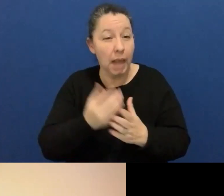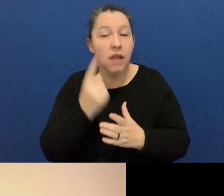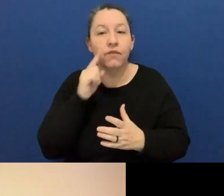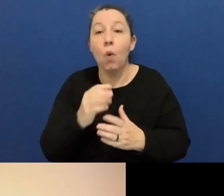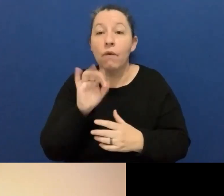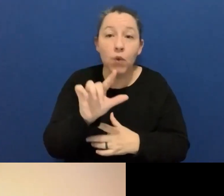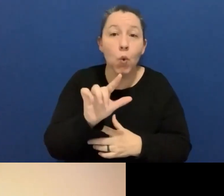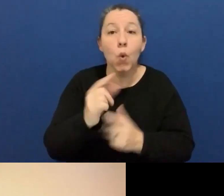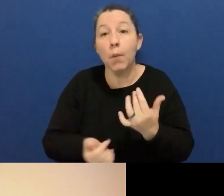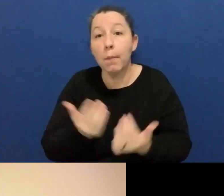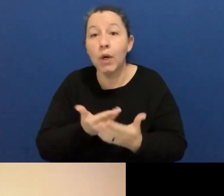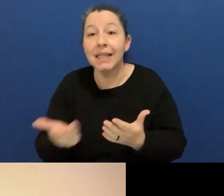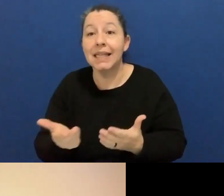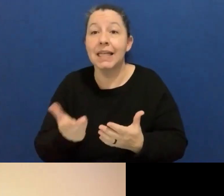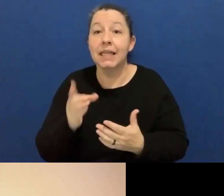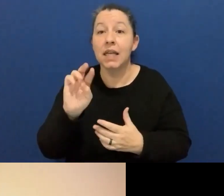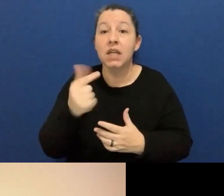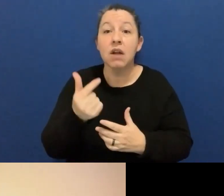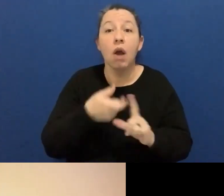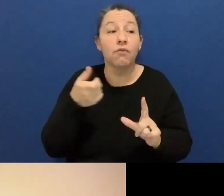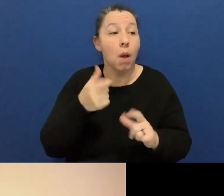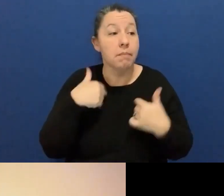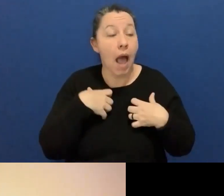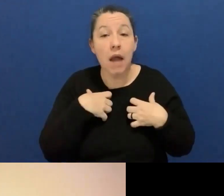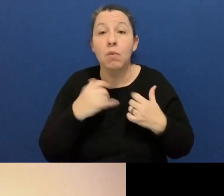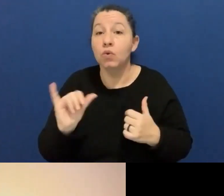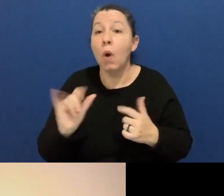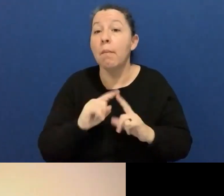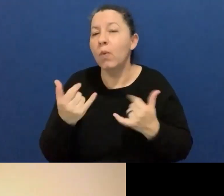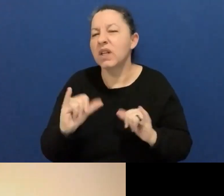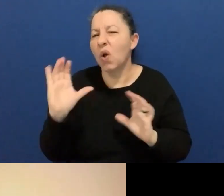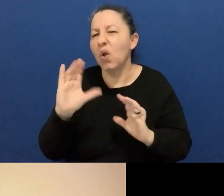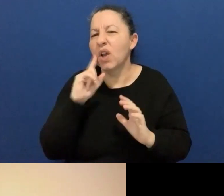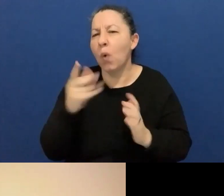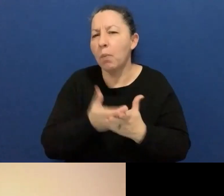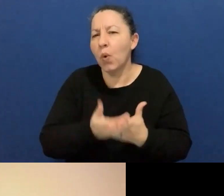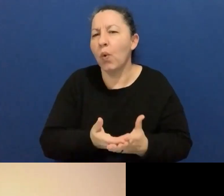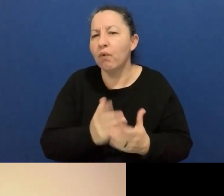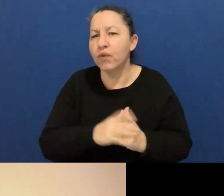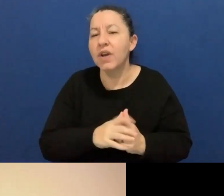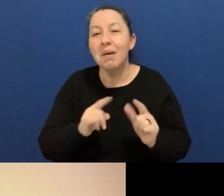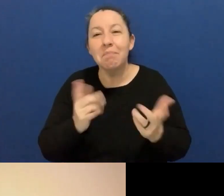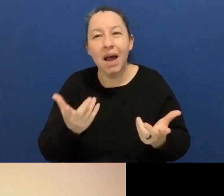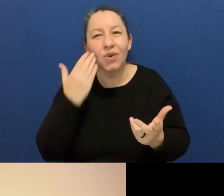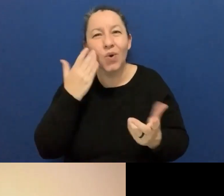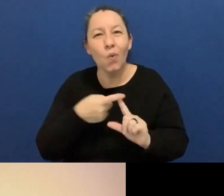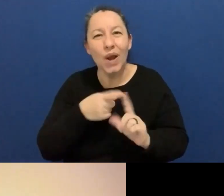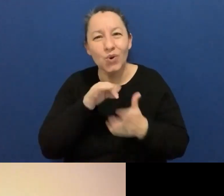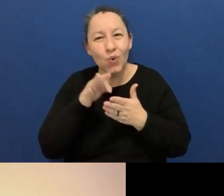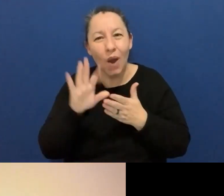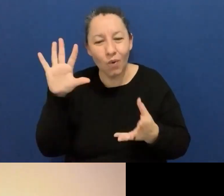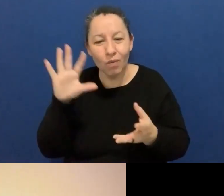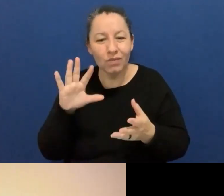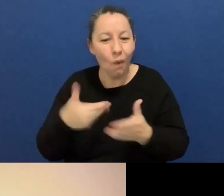probably also dung of animals too. But we're still looking to prove all of that. That being said, when you count up all of the number of spaces